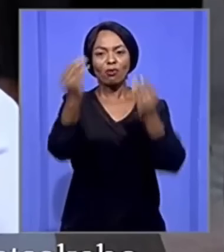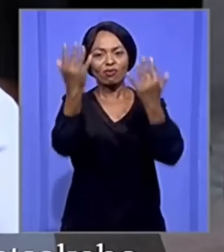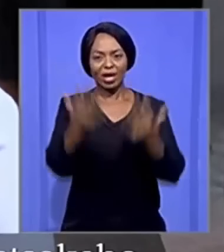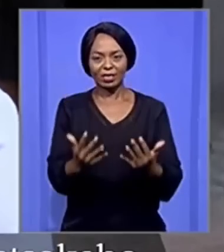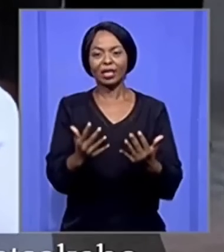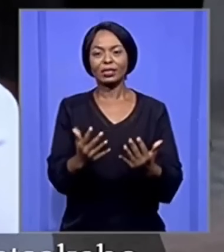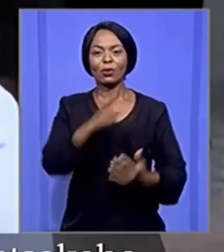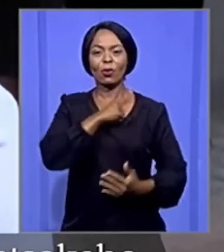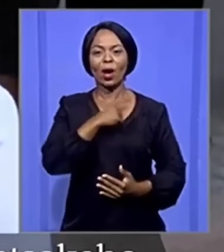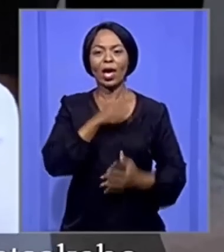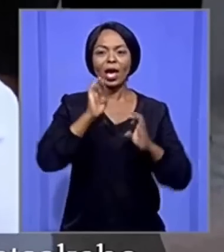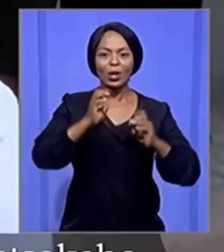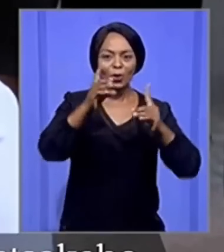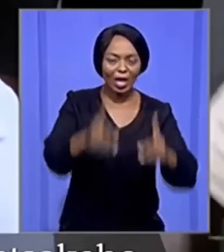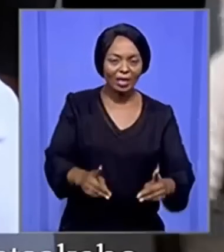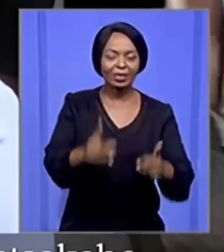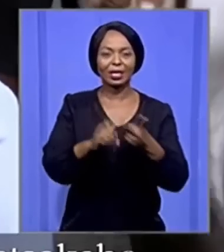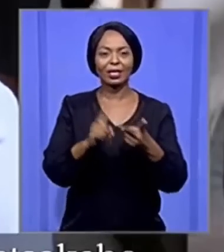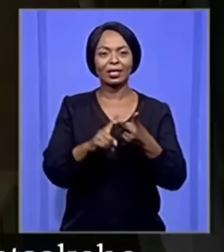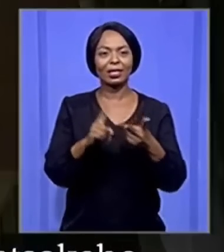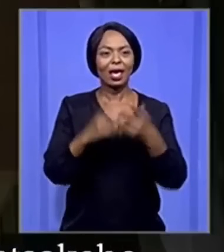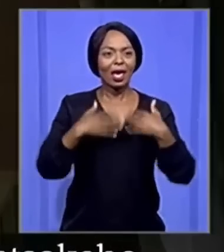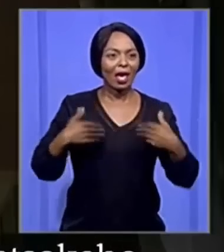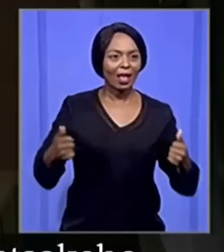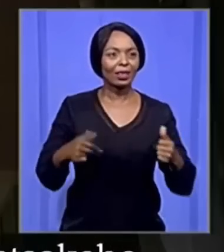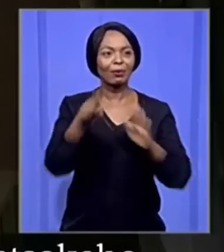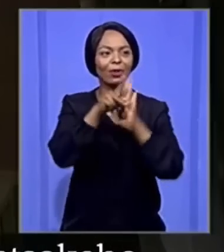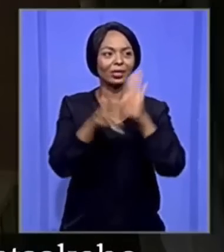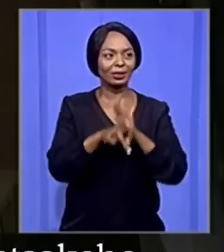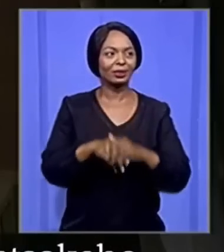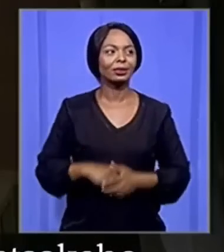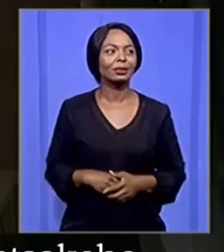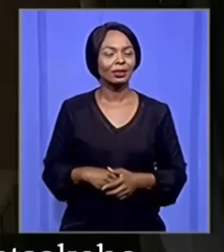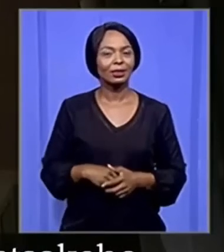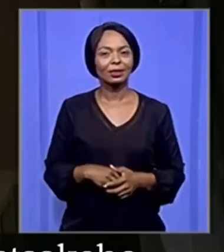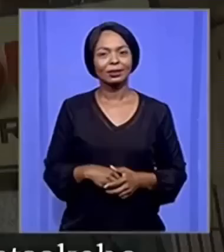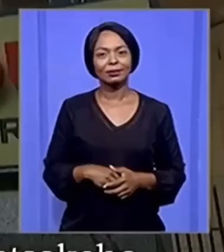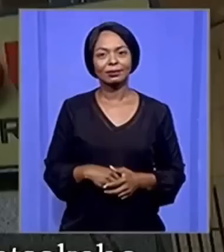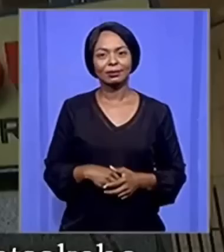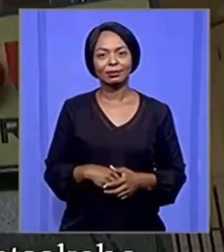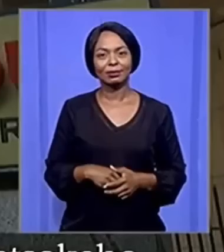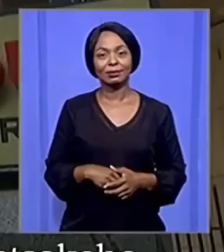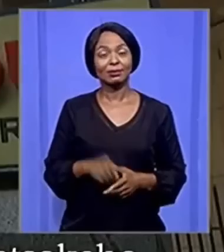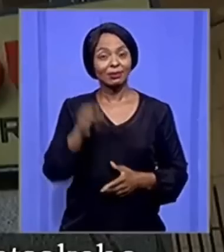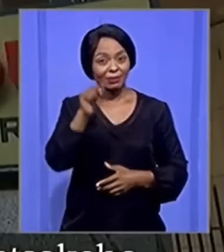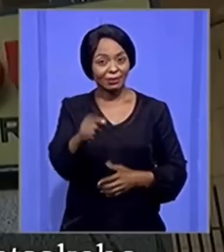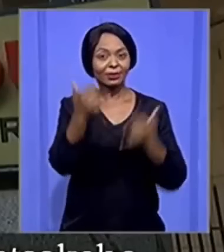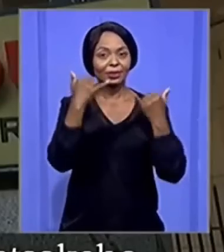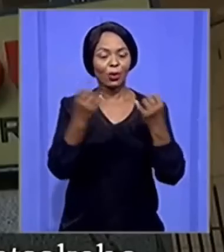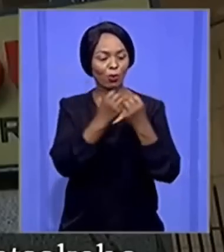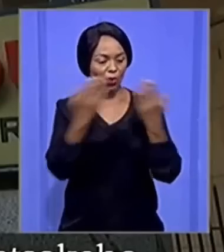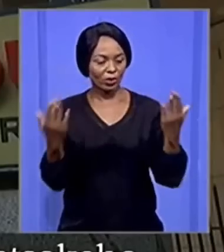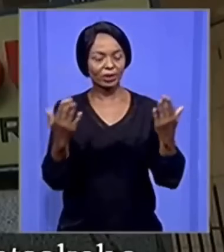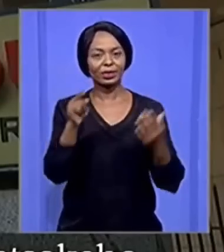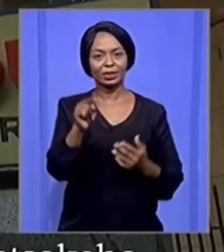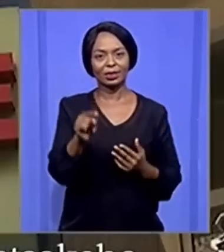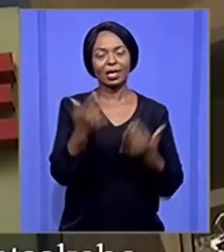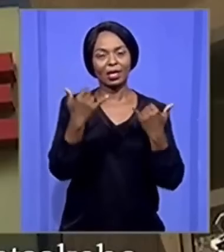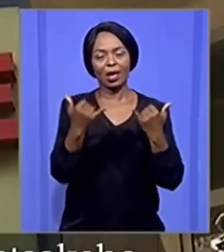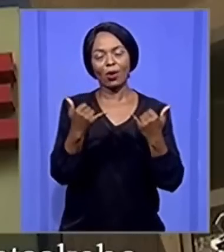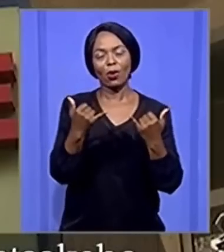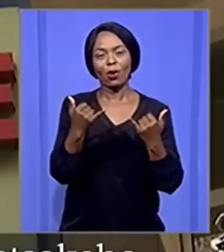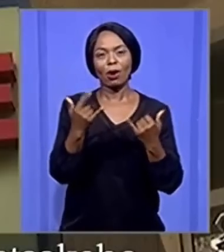of education, health, police in particular. Khosatu ya mogetse ka tlatsopedi kitsiso ya lenane la dikarolo di le pedi